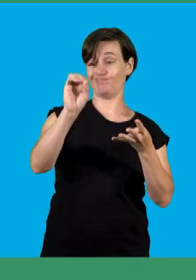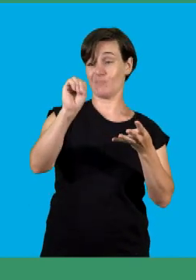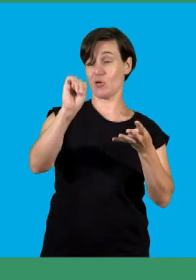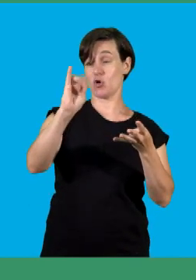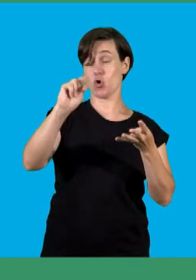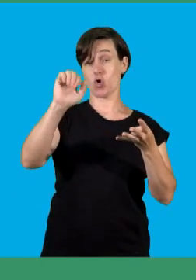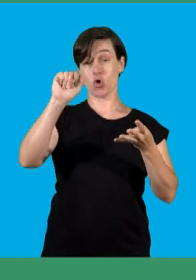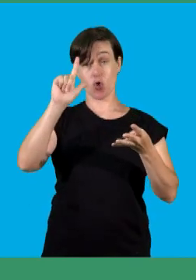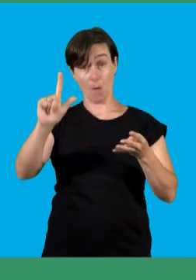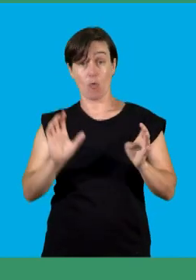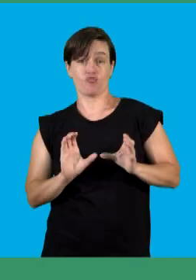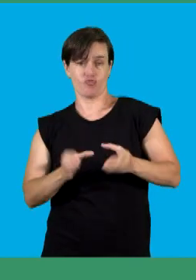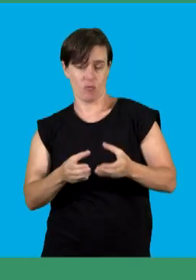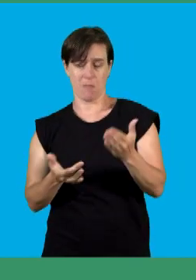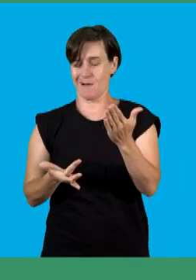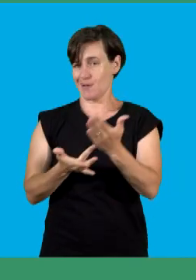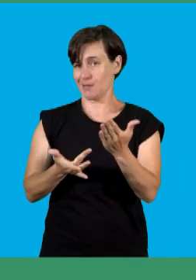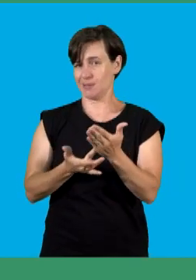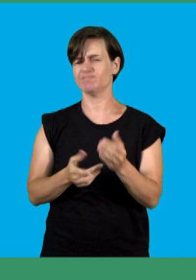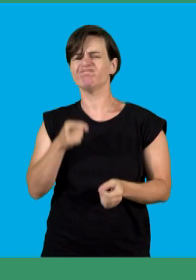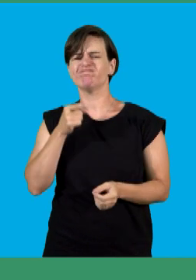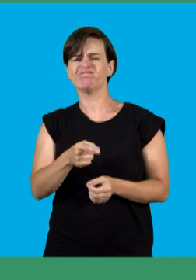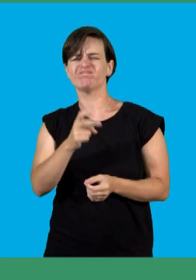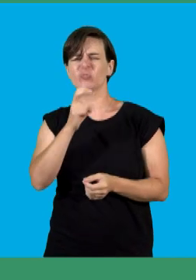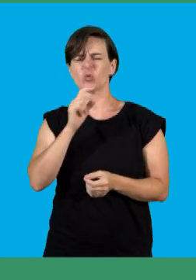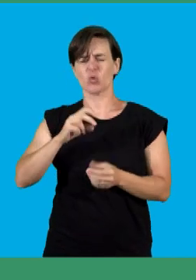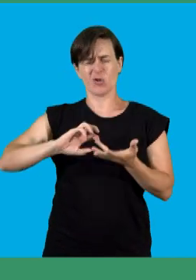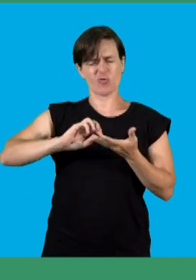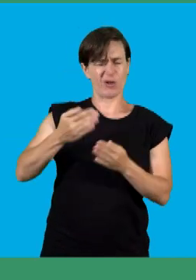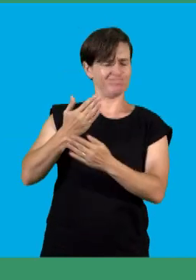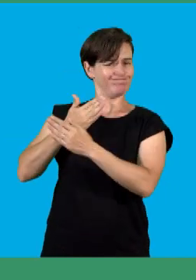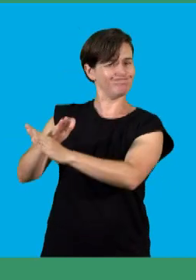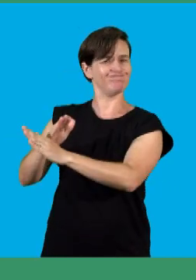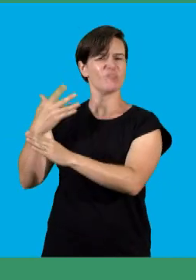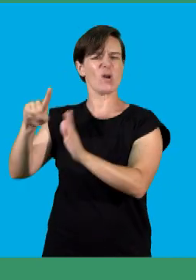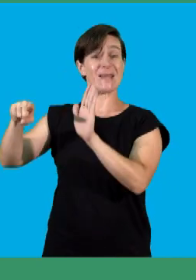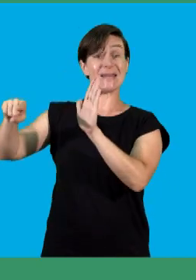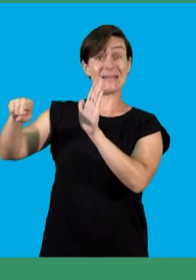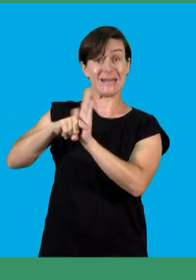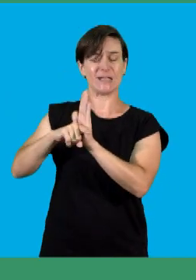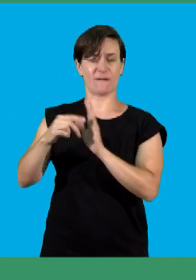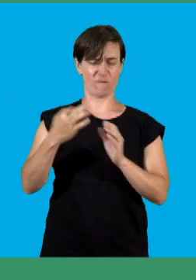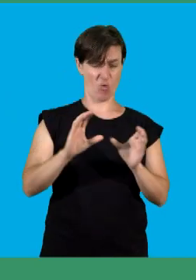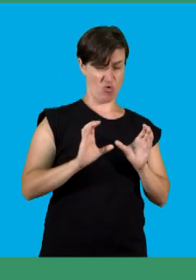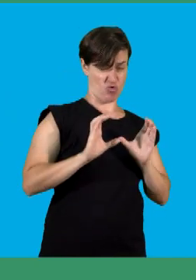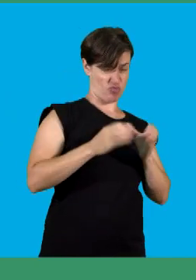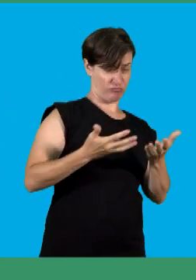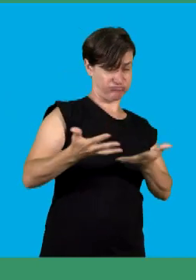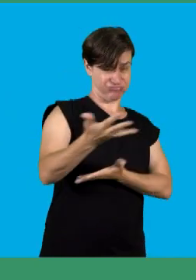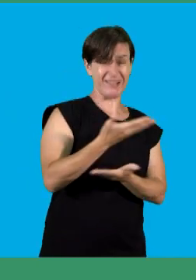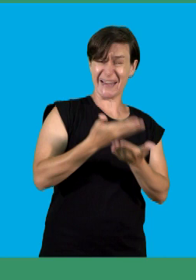the nominal group technique. This technique is used to avoid the disadvantages of